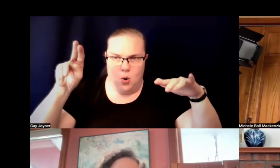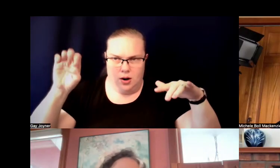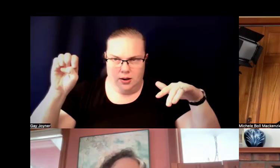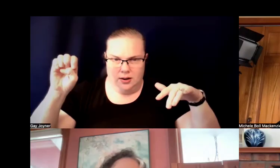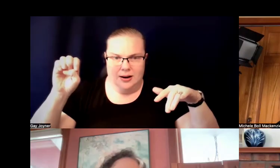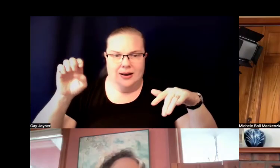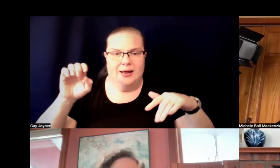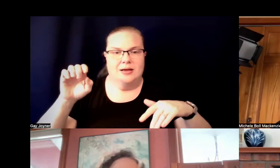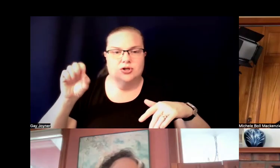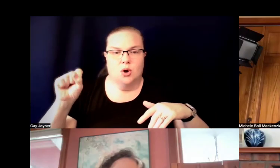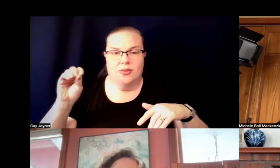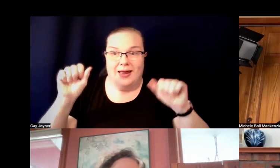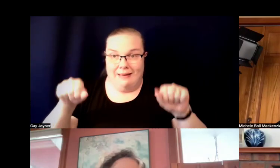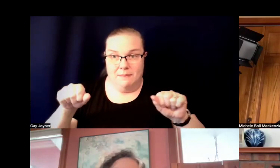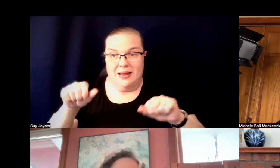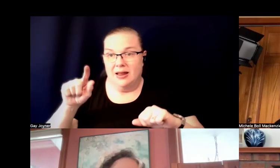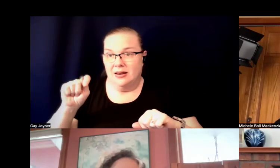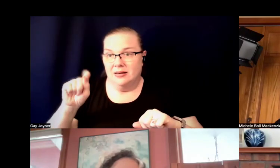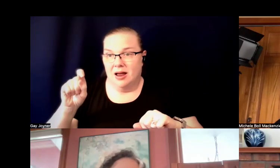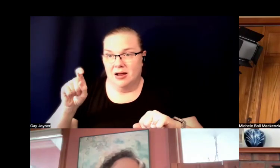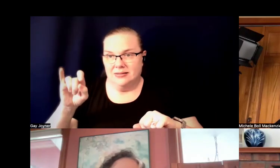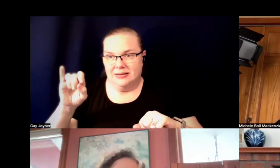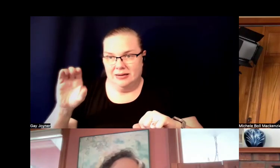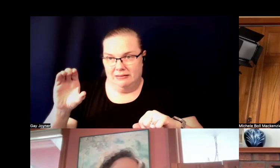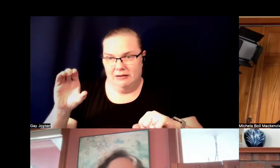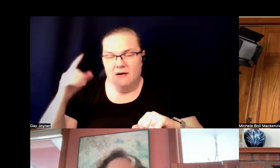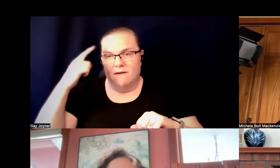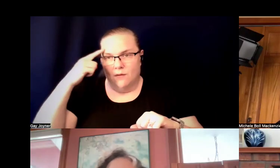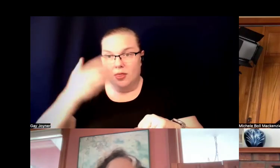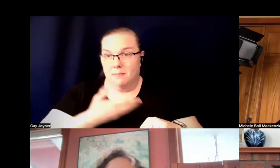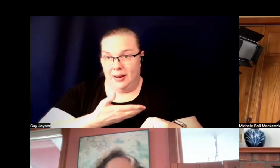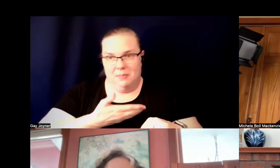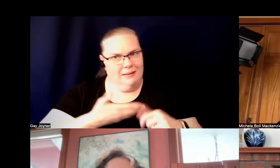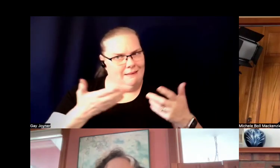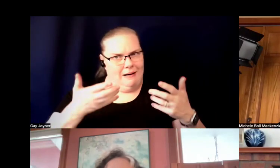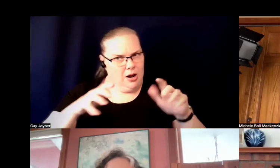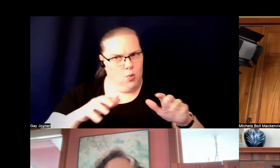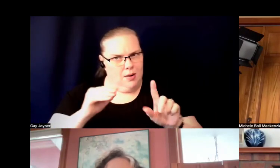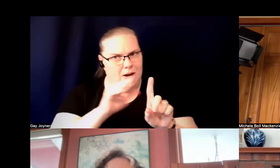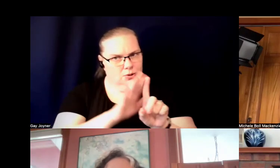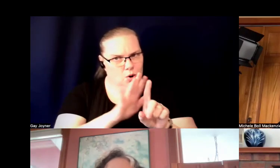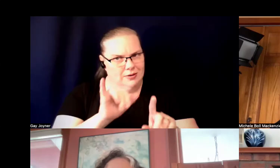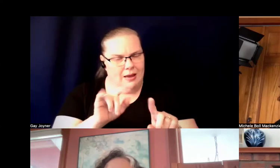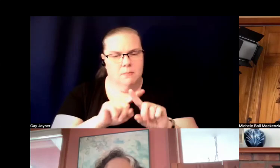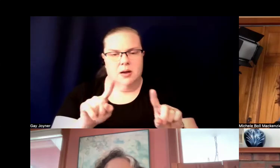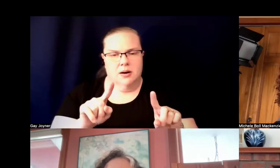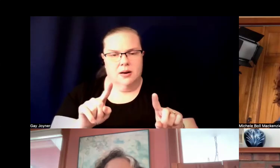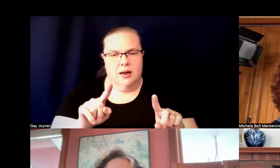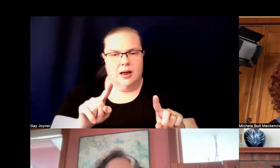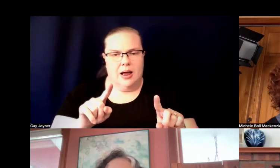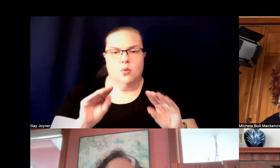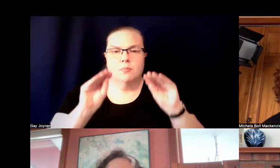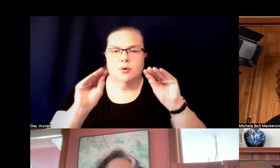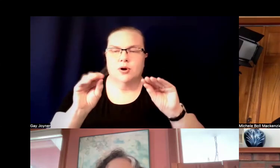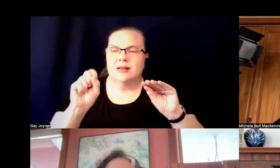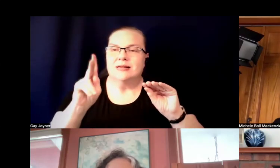very toxic. And it's something I did not want to be exposed to at the time. And Sure. I remember like when I would put in a sky, a heavy sky